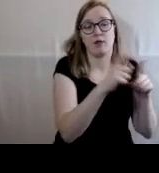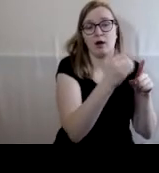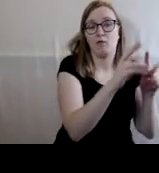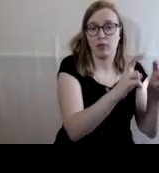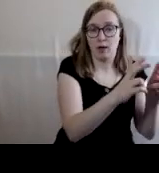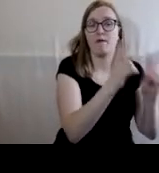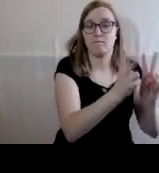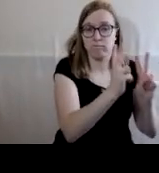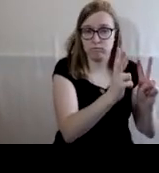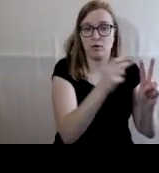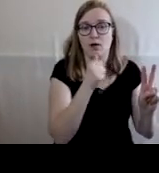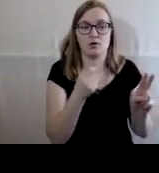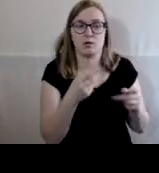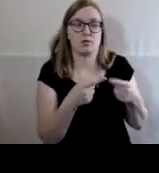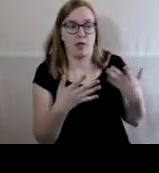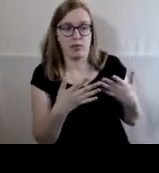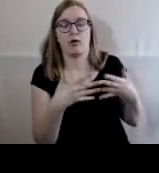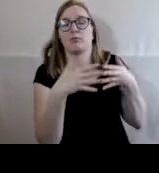existing content.